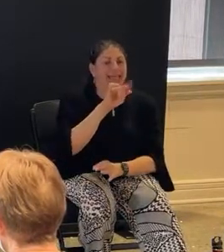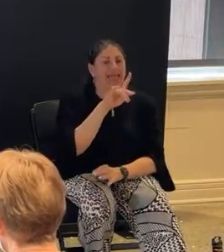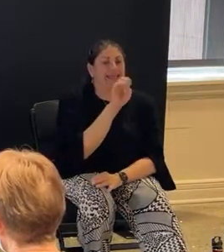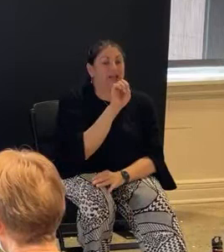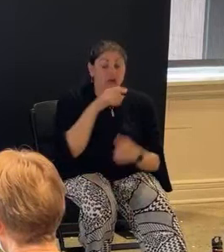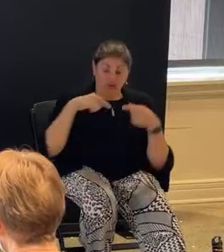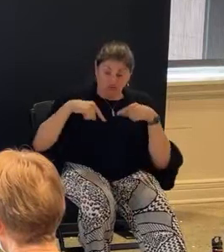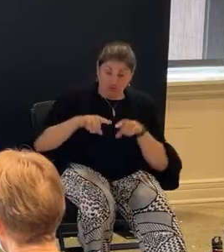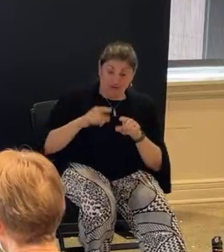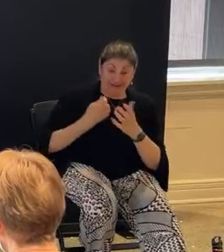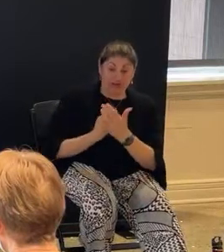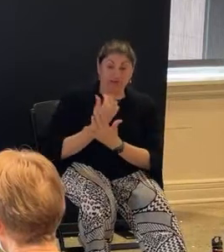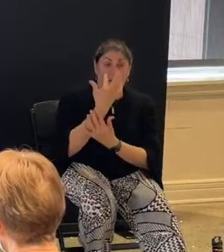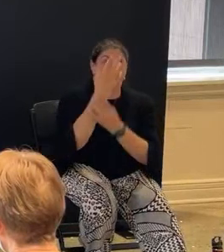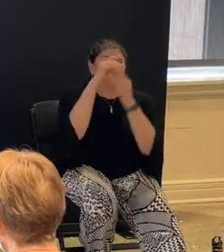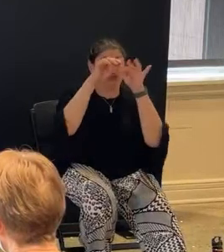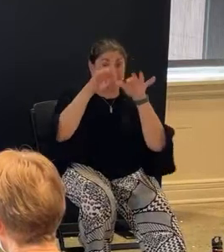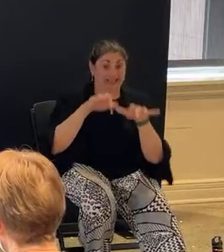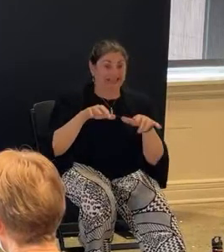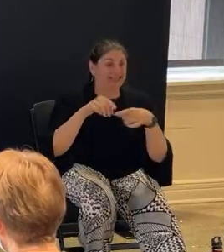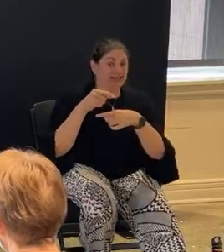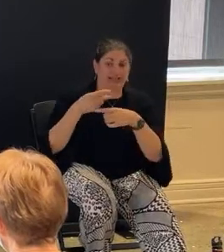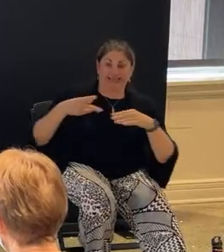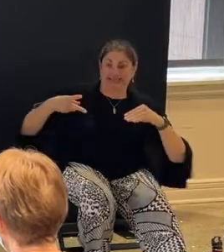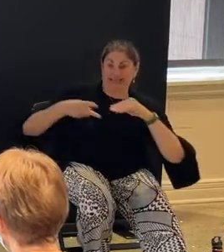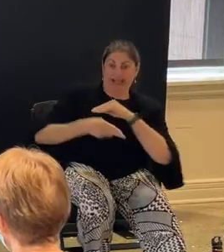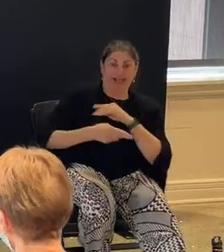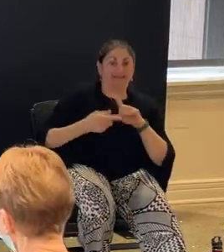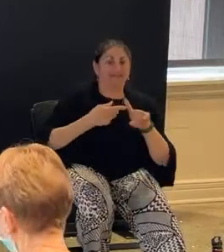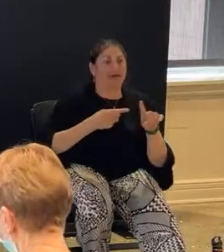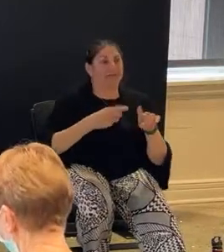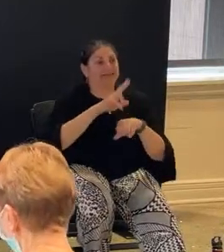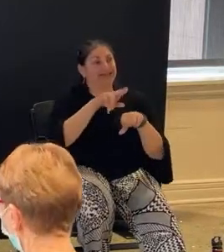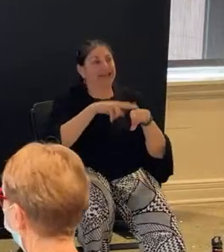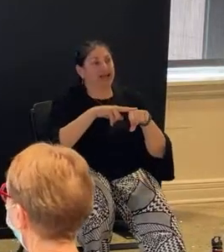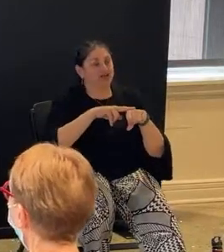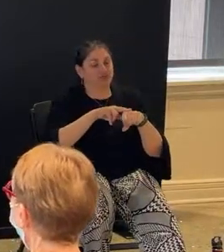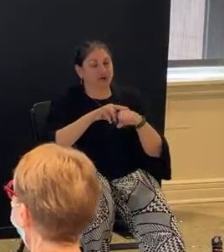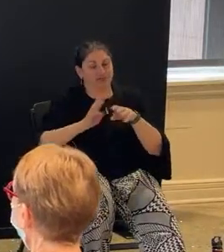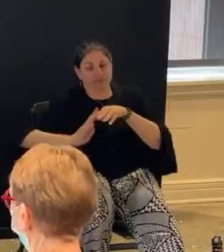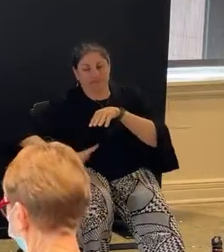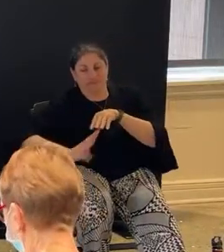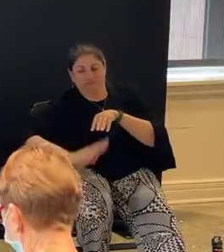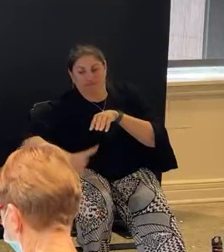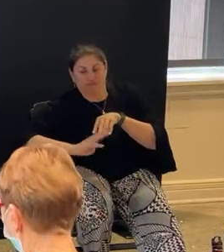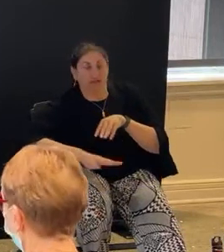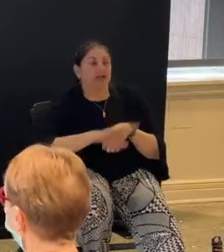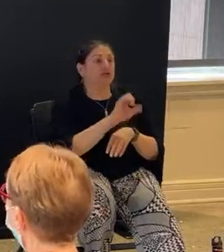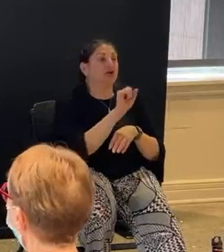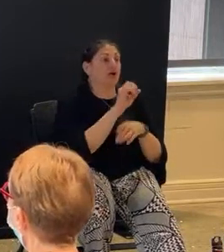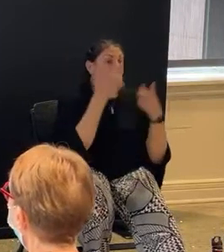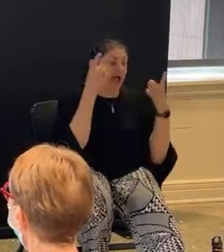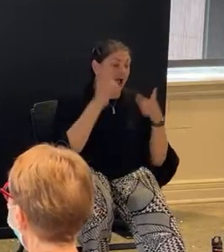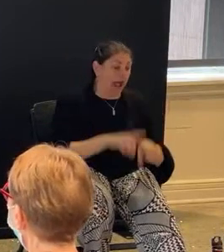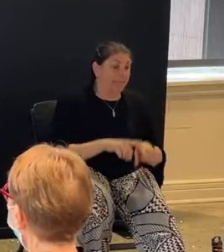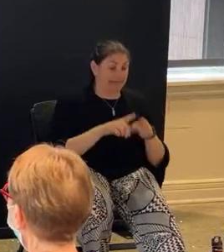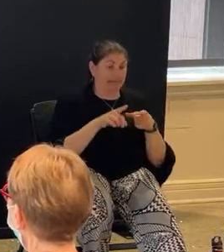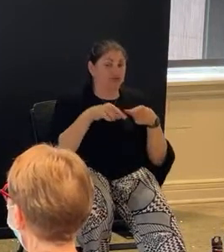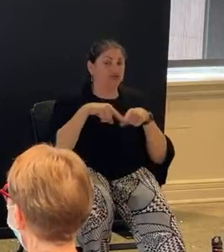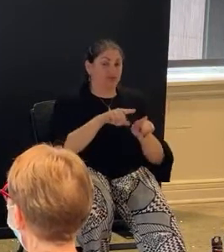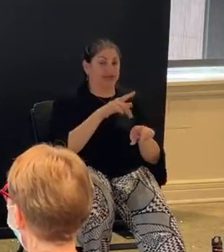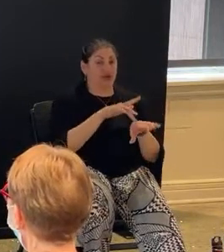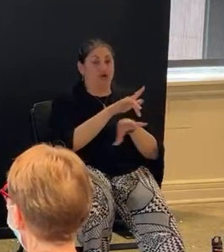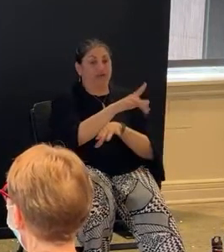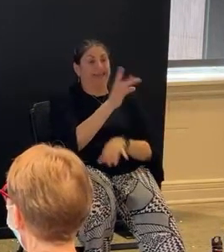the eruption, the eruption cut Spirit Lake off from its natural outlet. And so fairly early on in the early 80s, they